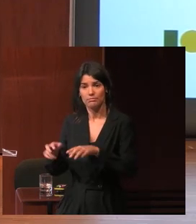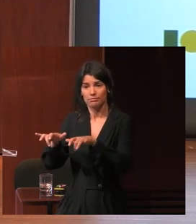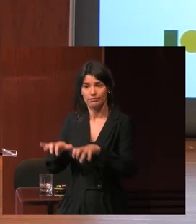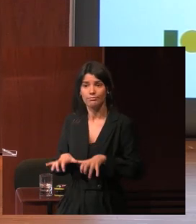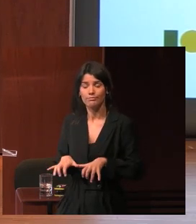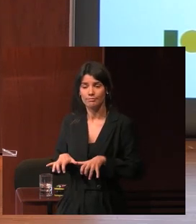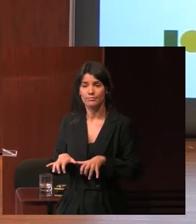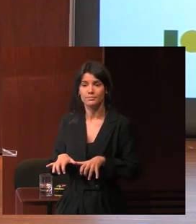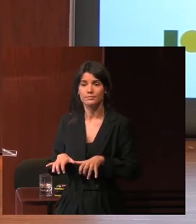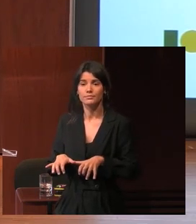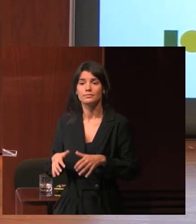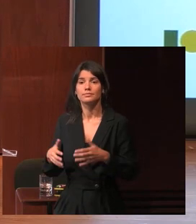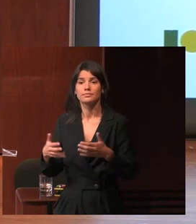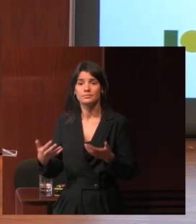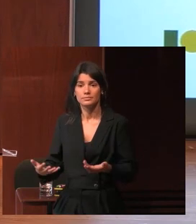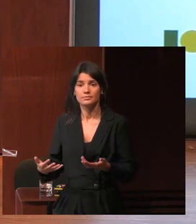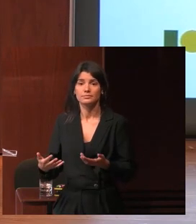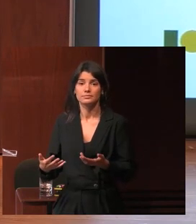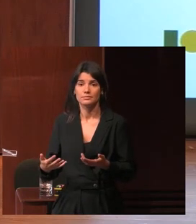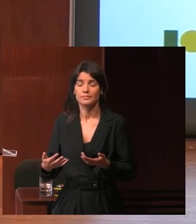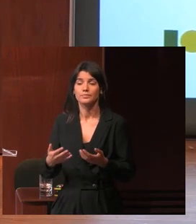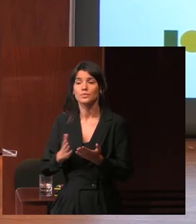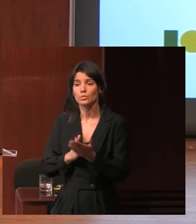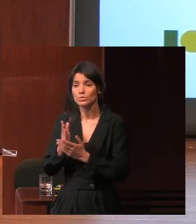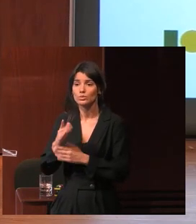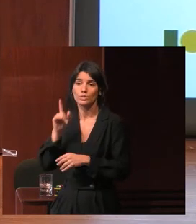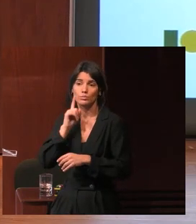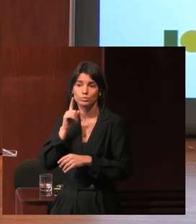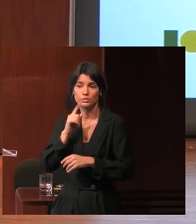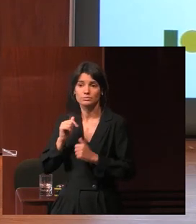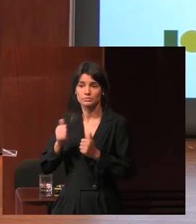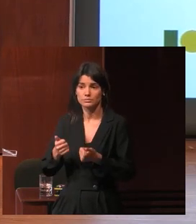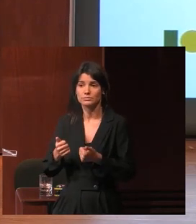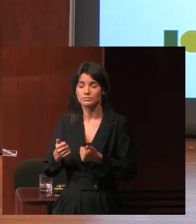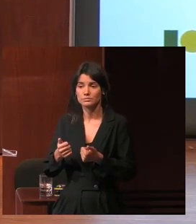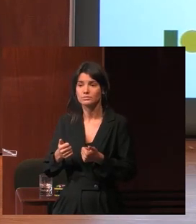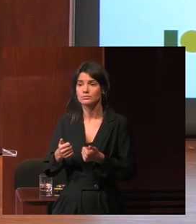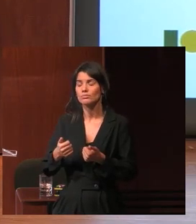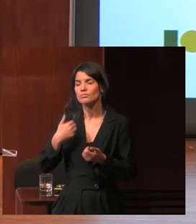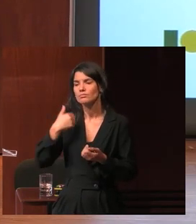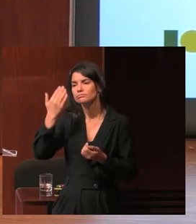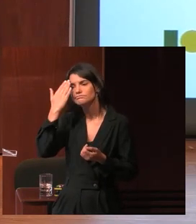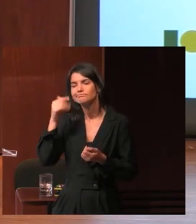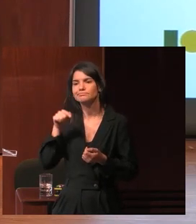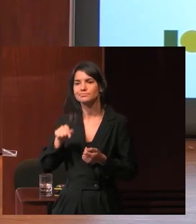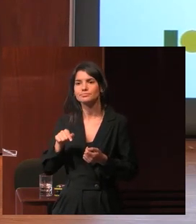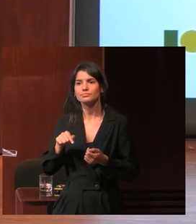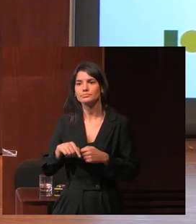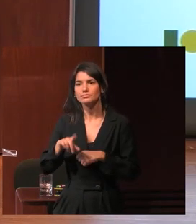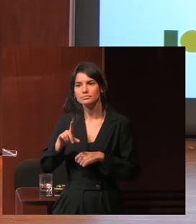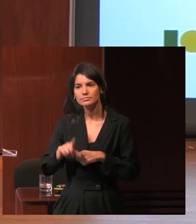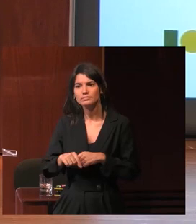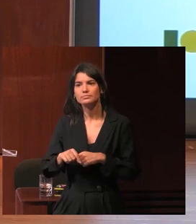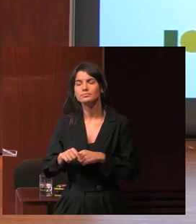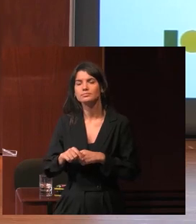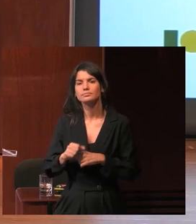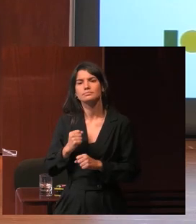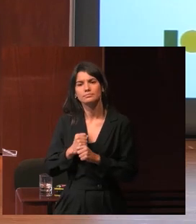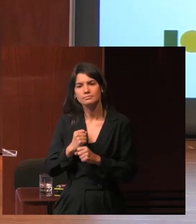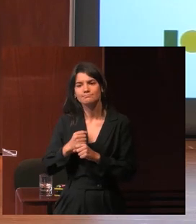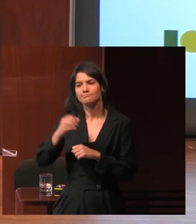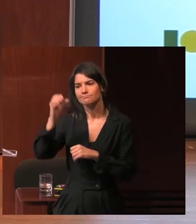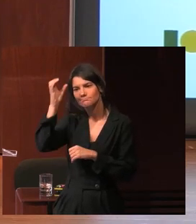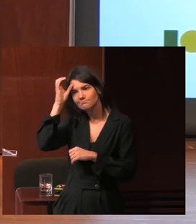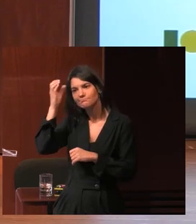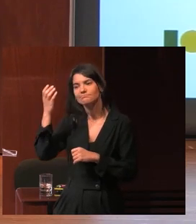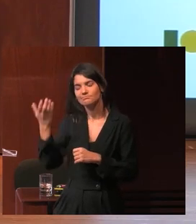it is still relevant and it's still correct. So I think this is quite an intellectual demand for pupils, if they are smart